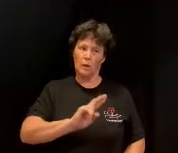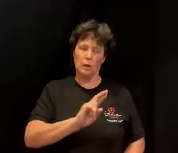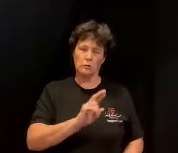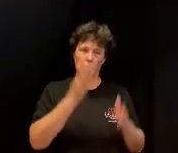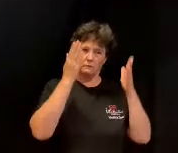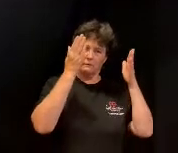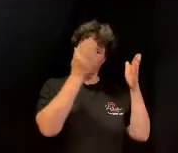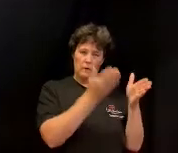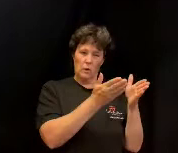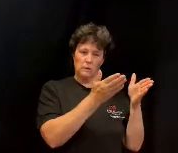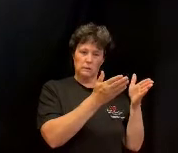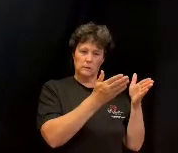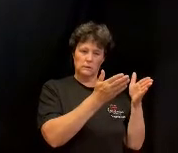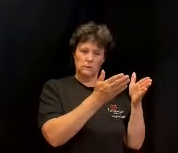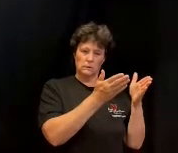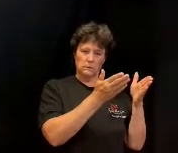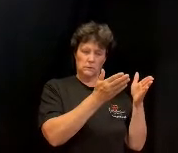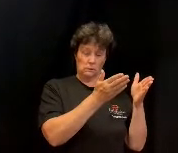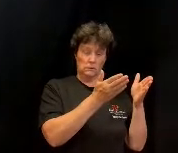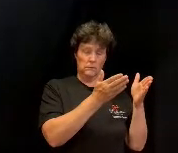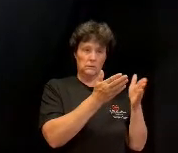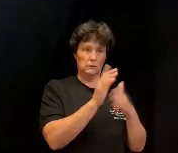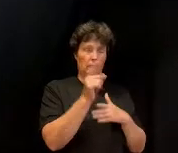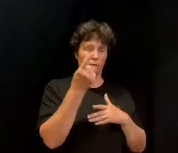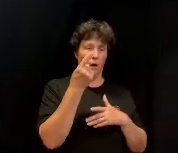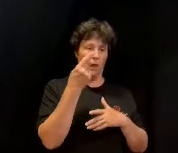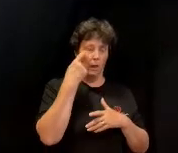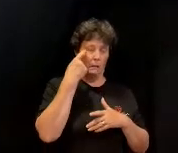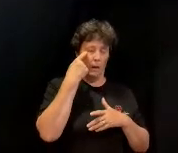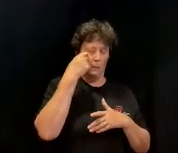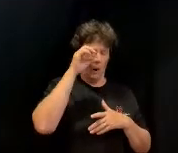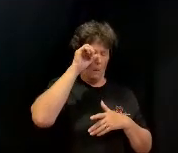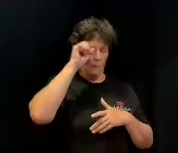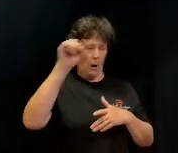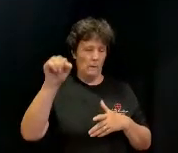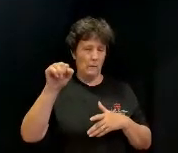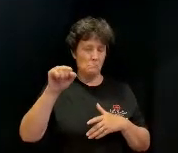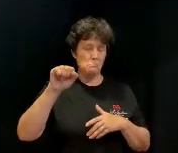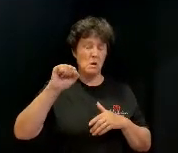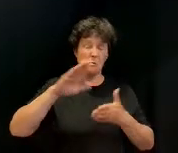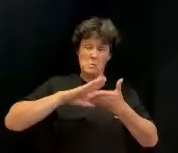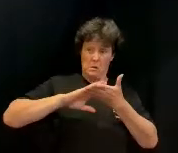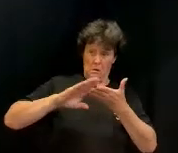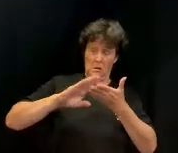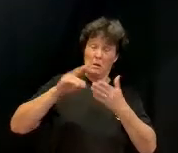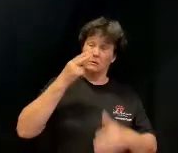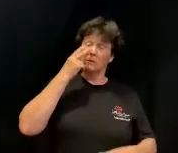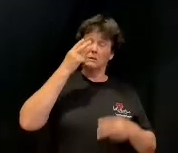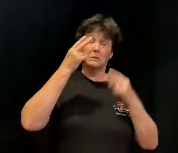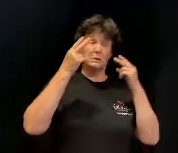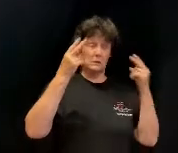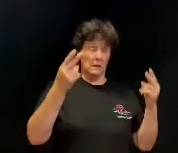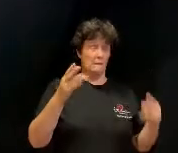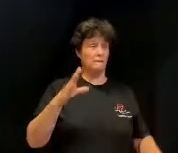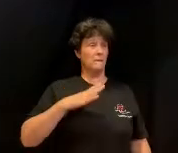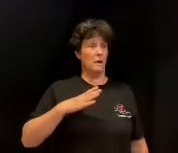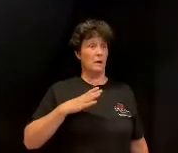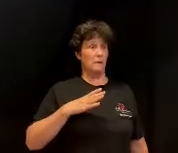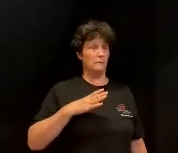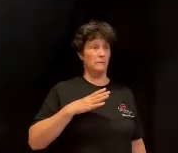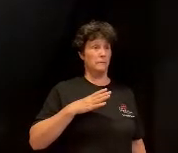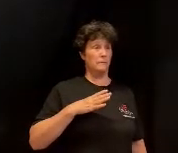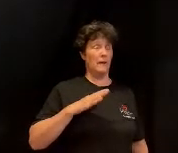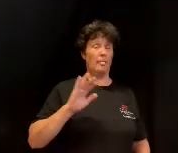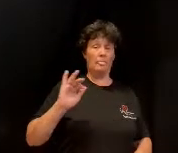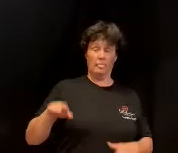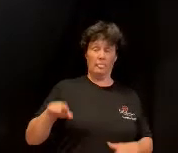Hello. First, remove the plank from your own eye, and then you will see clearly to remove the speck from your brother's eye. Verse 6. Do not